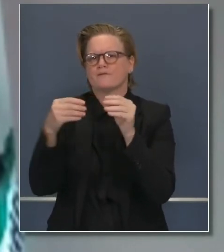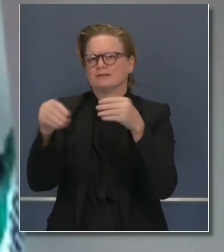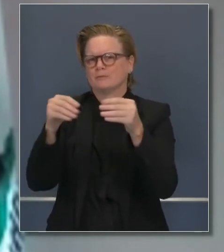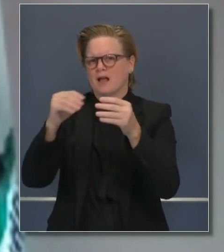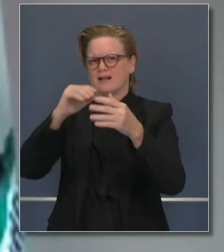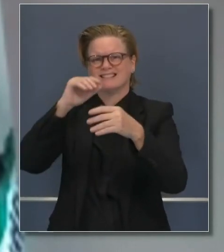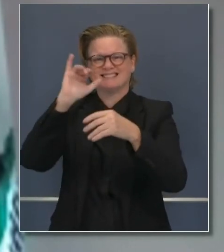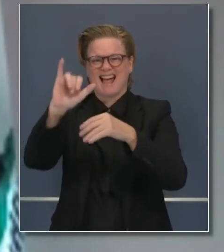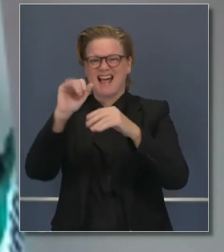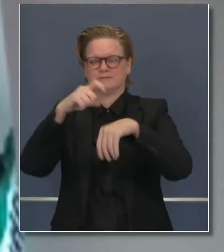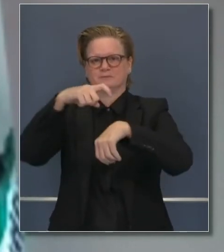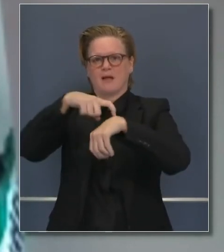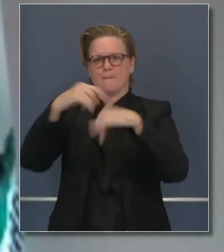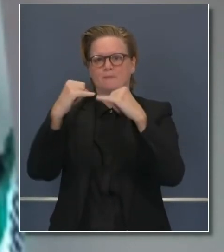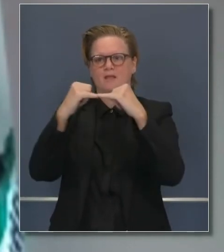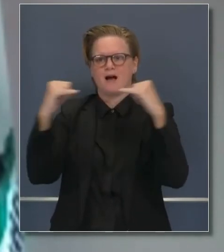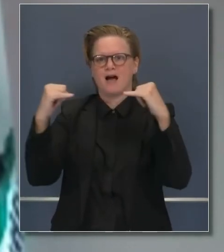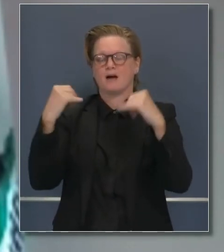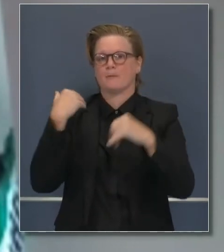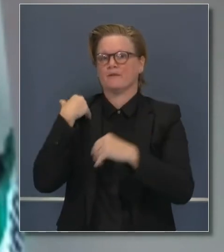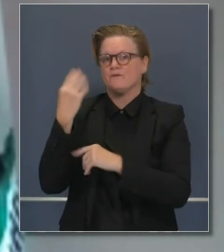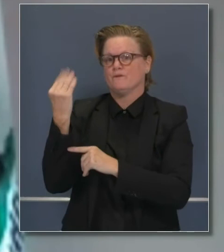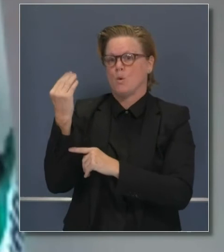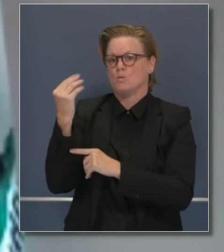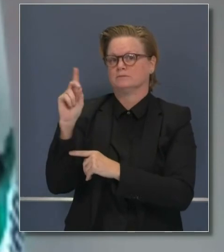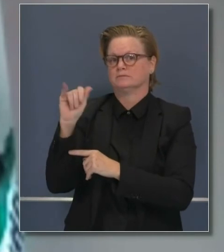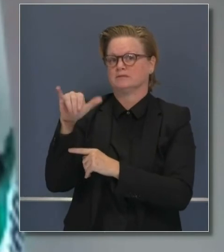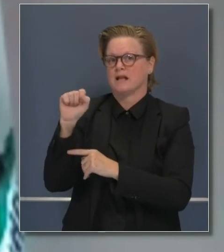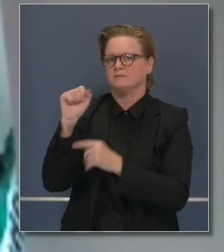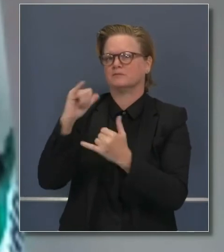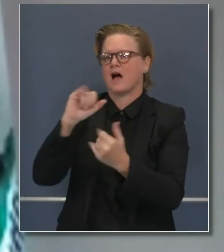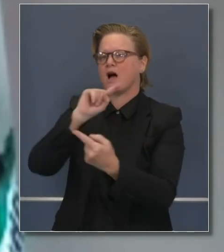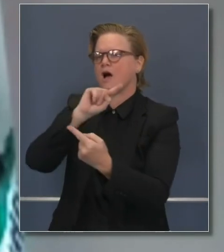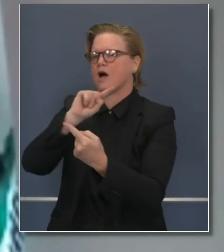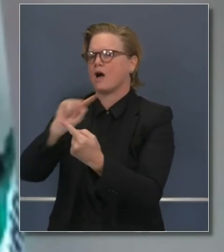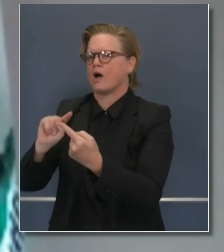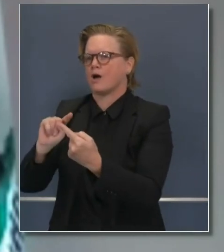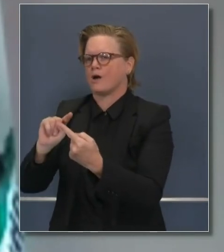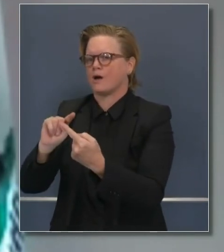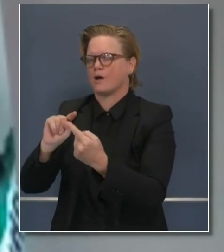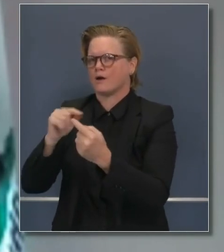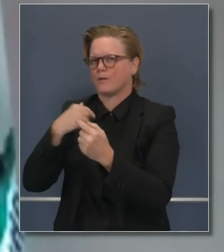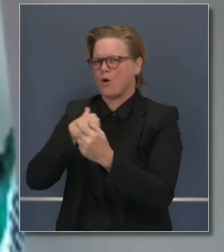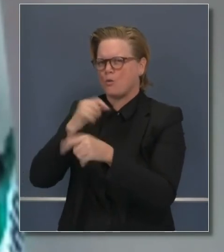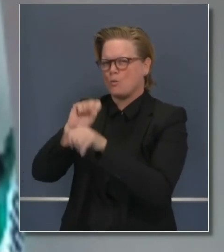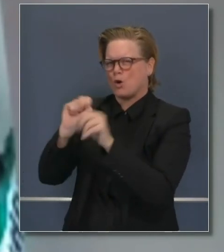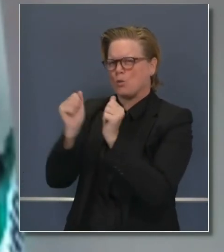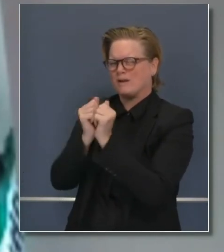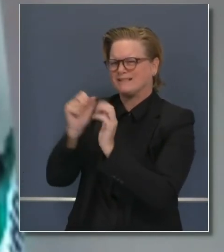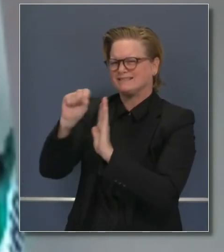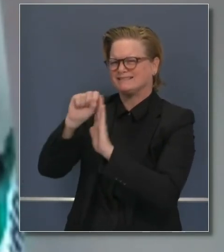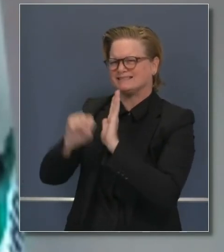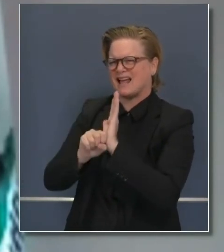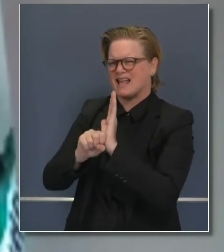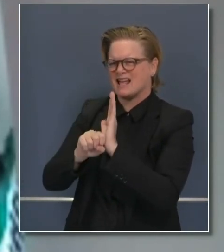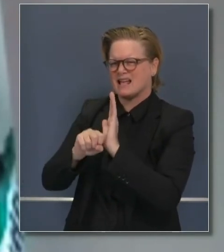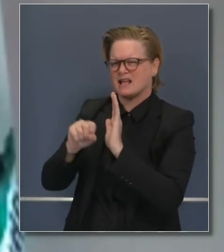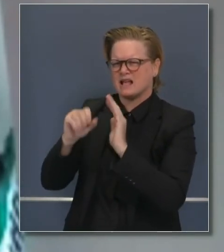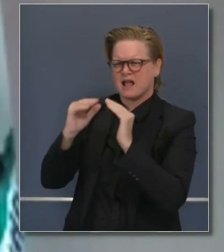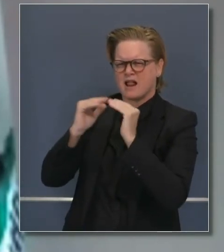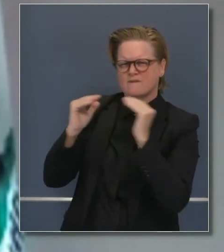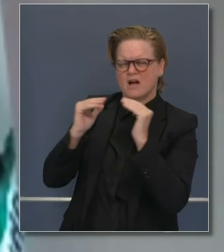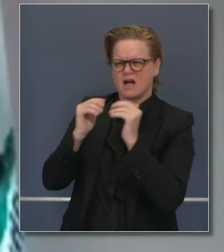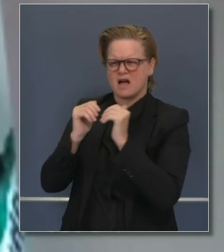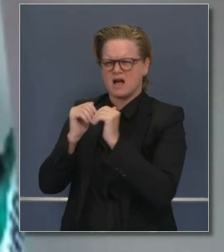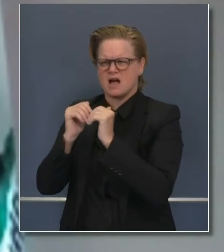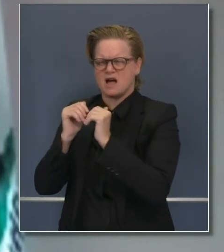We are working at the state level with our county partners to determine exactly how that will be implemented in California, and